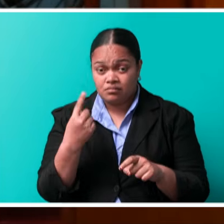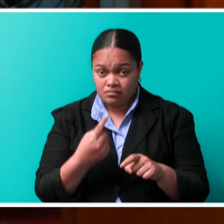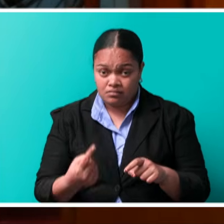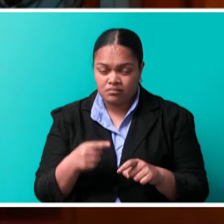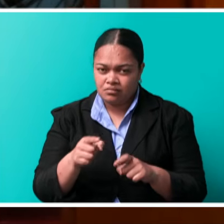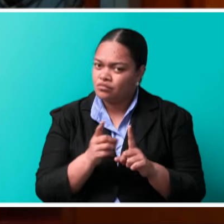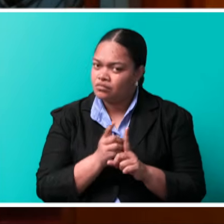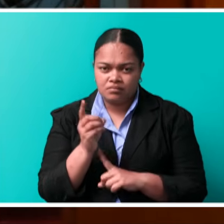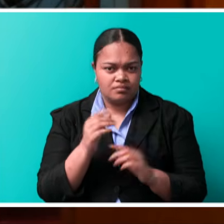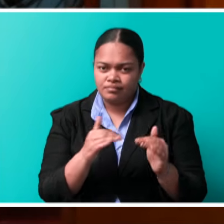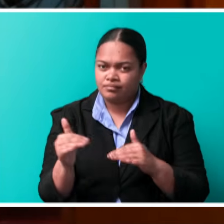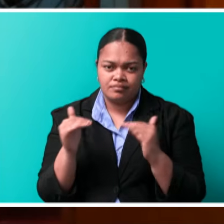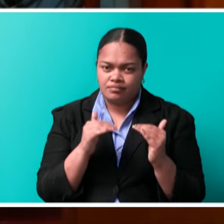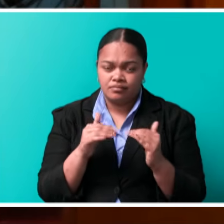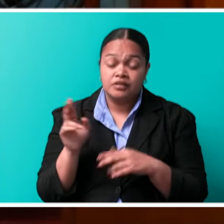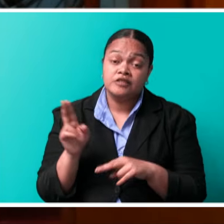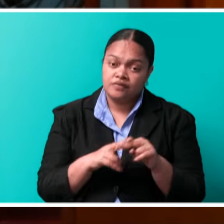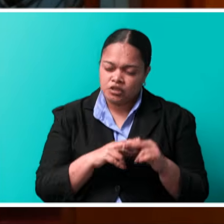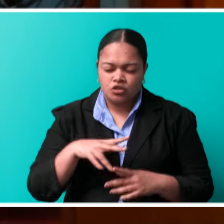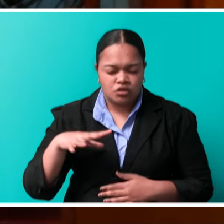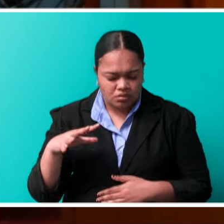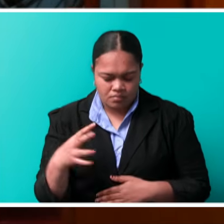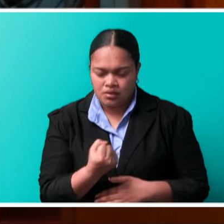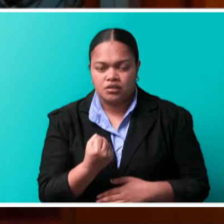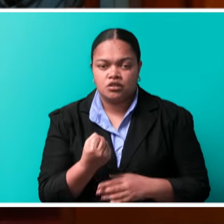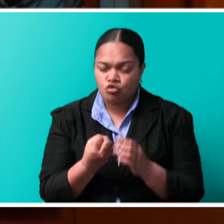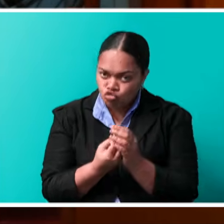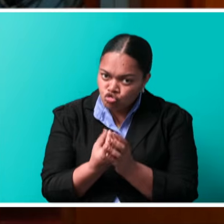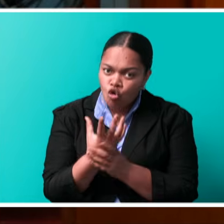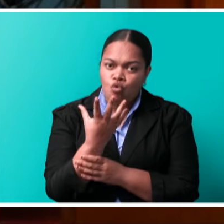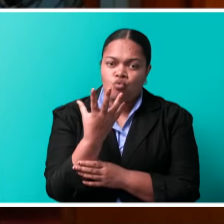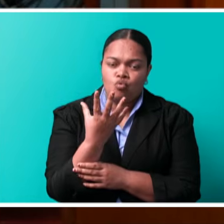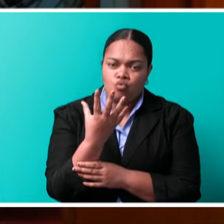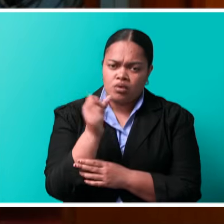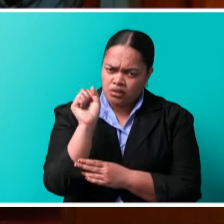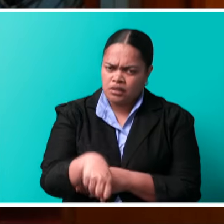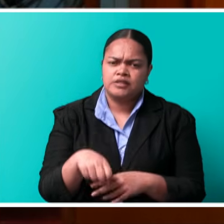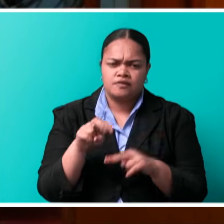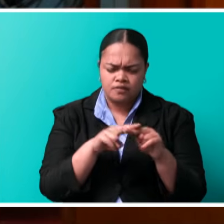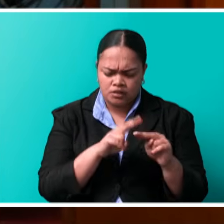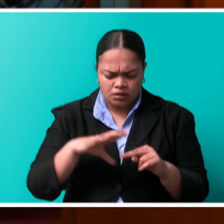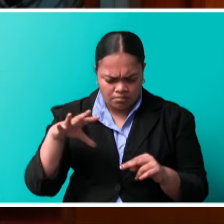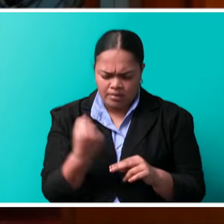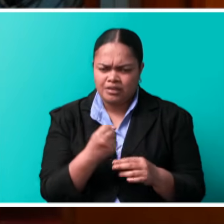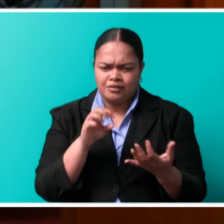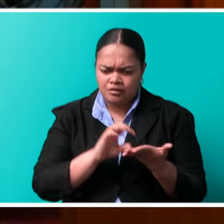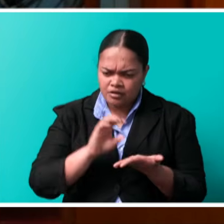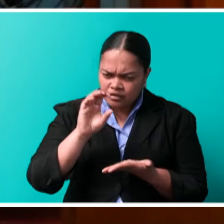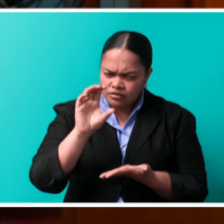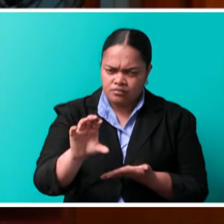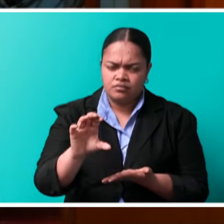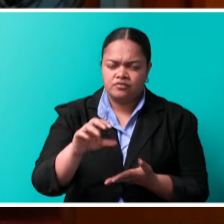strategy. Fiji must grow. Fiji must invest. Fiji